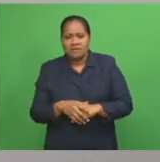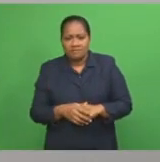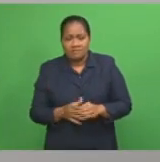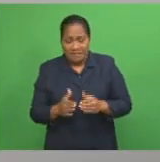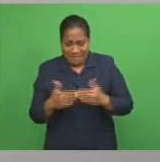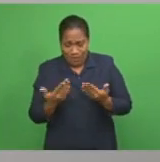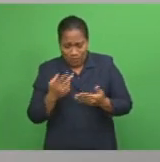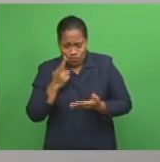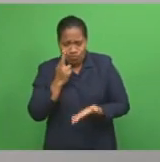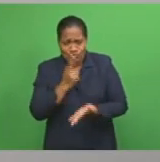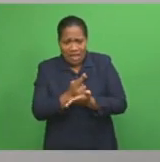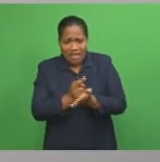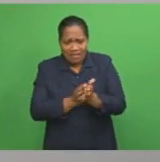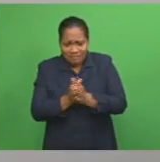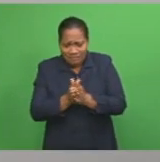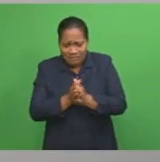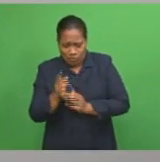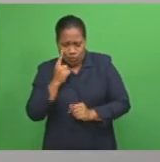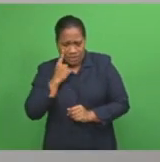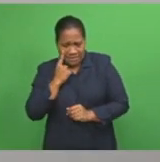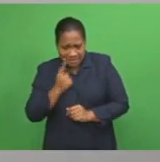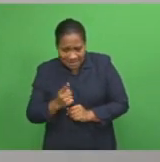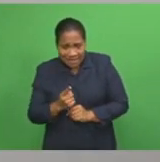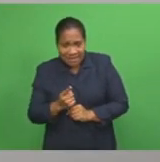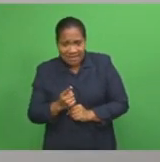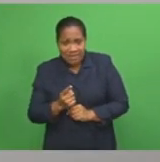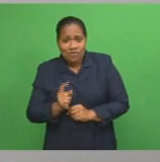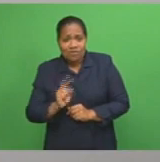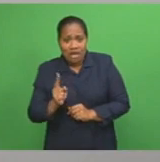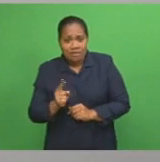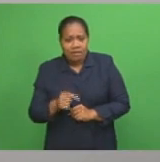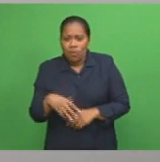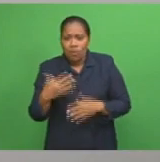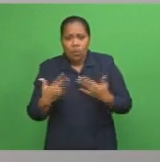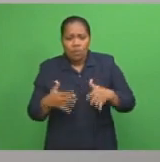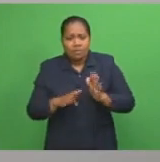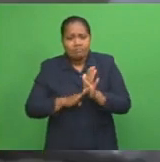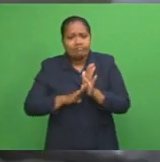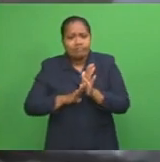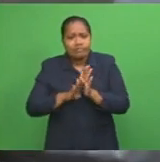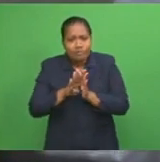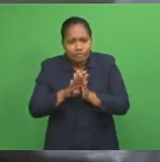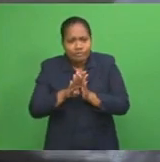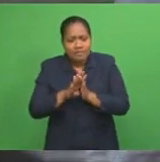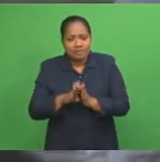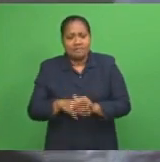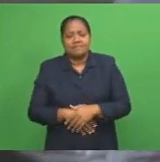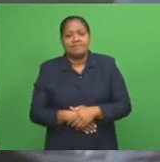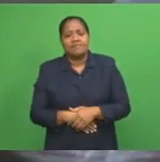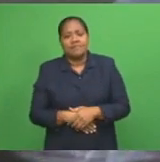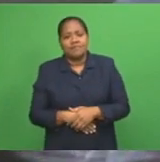is what we have seen in the industry is a move from the traditional